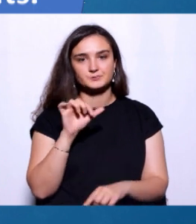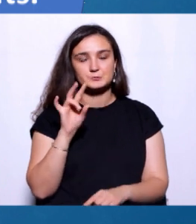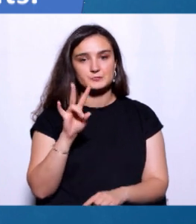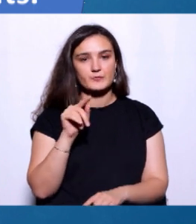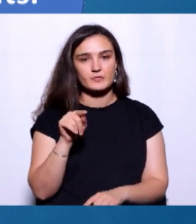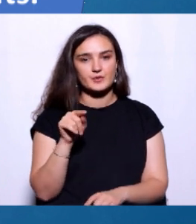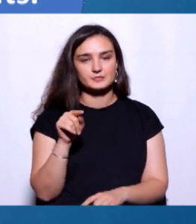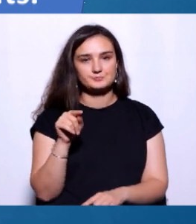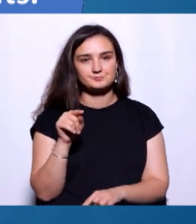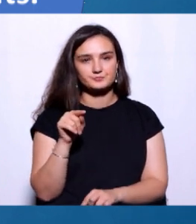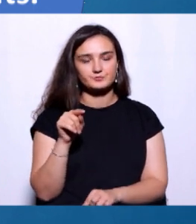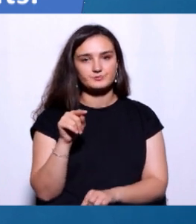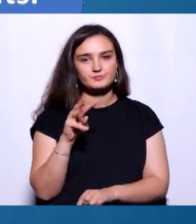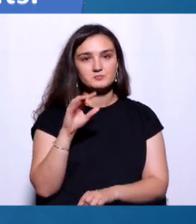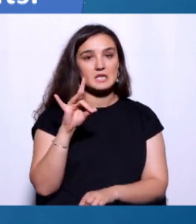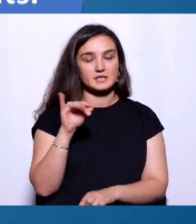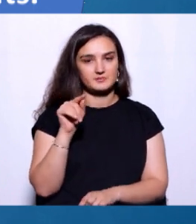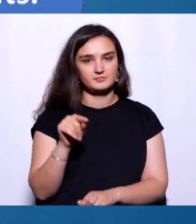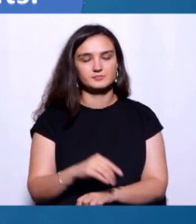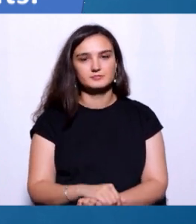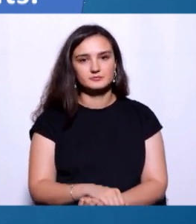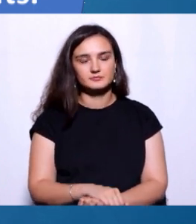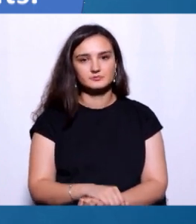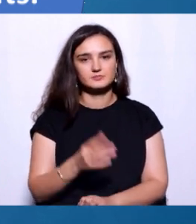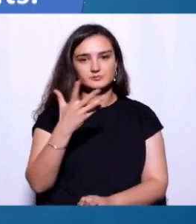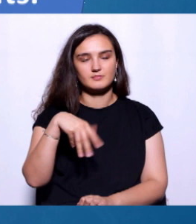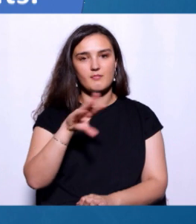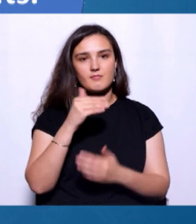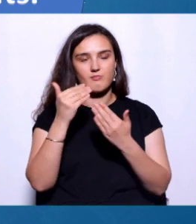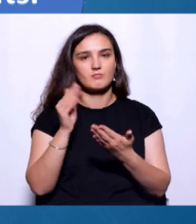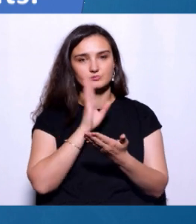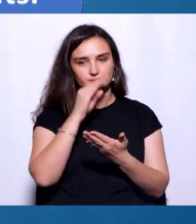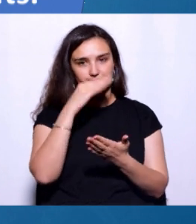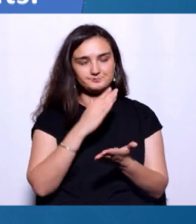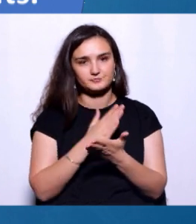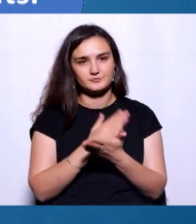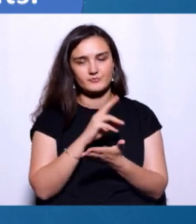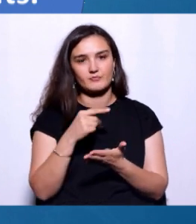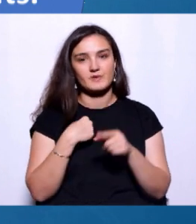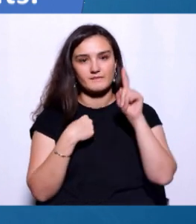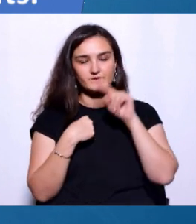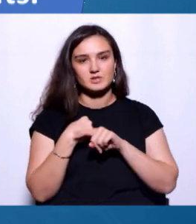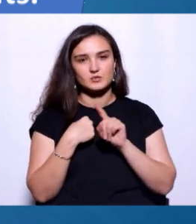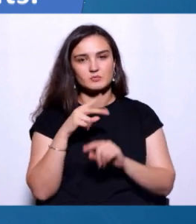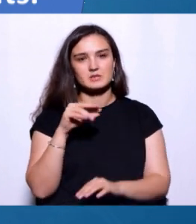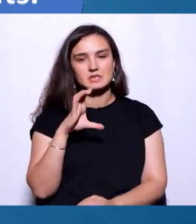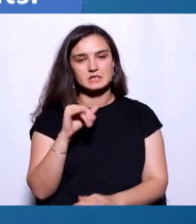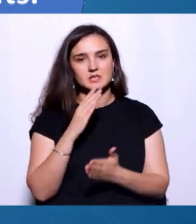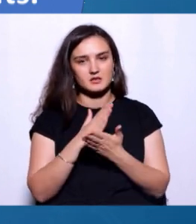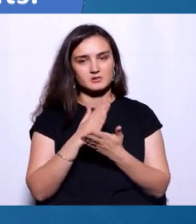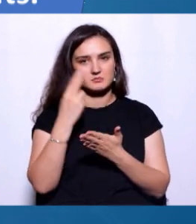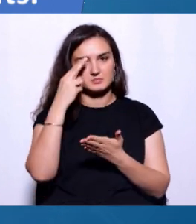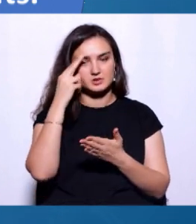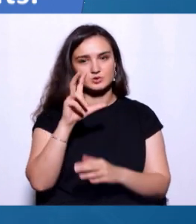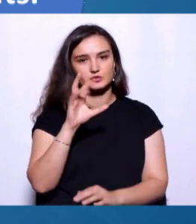and Mrs. Mary. Yeah, those are her parents. And I know that Lisa has a